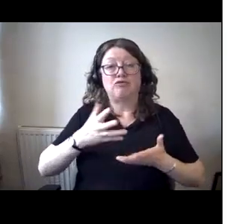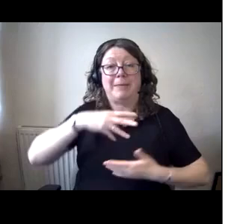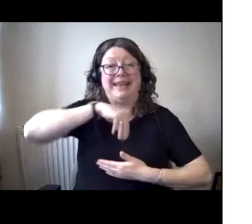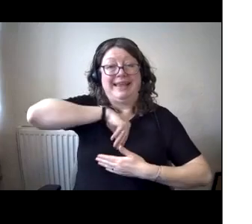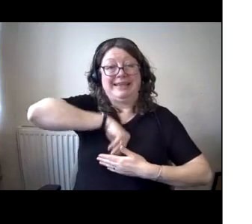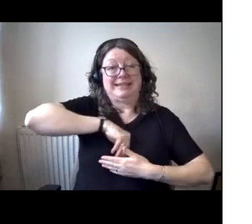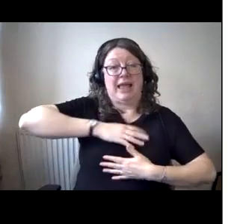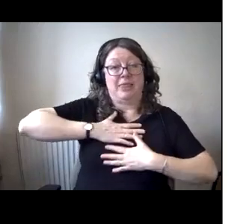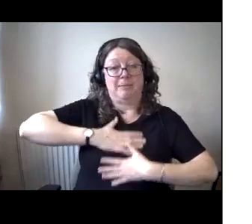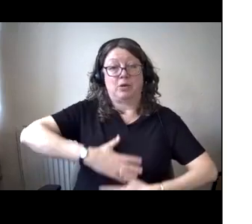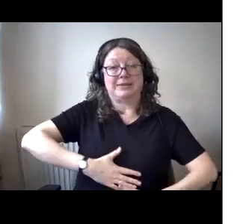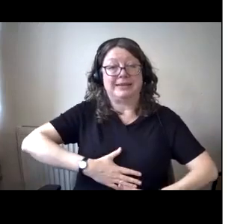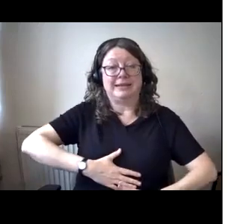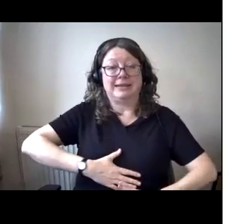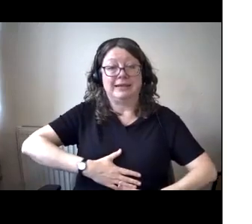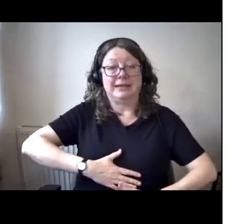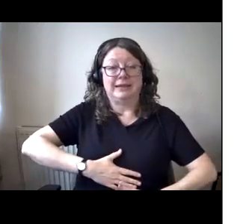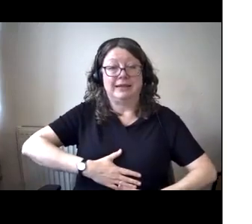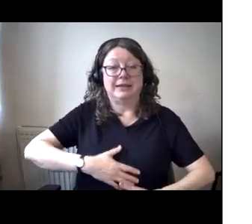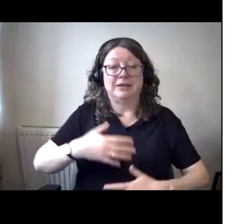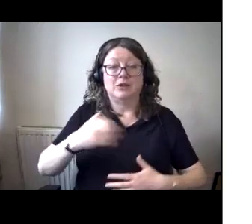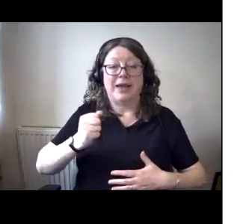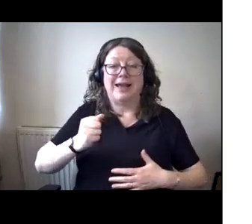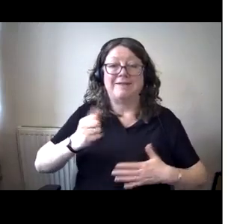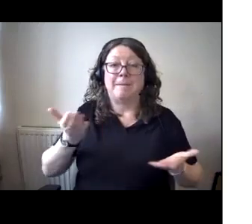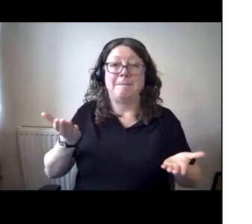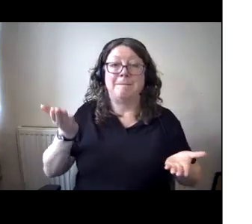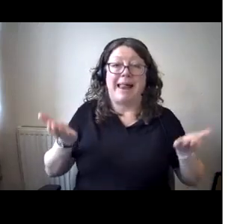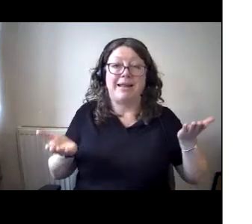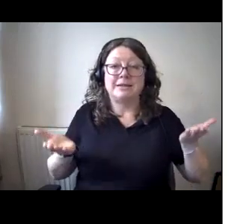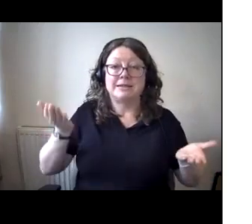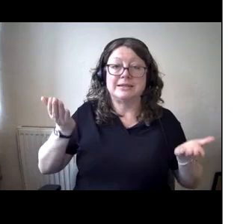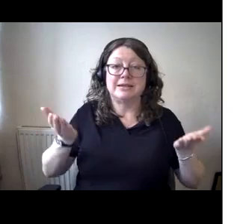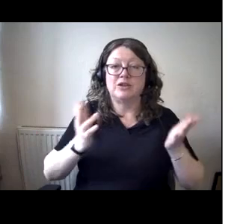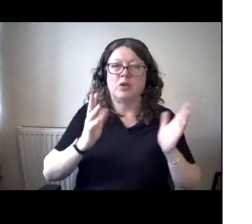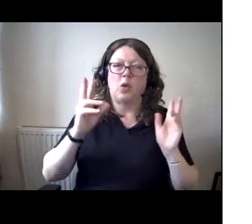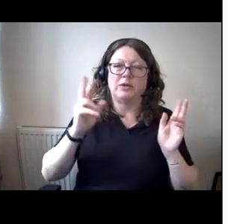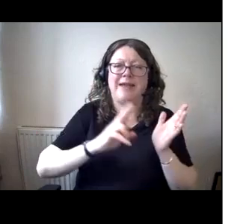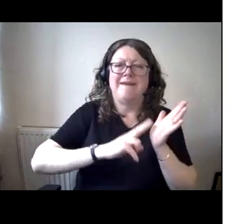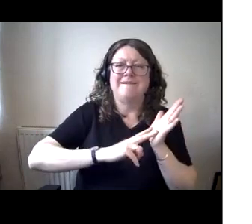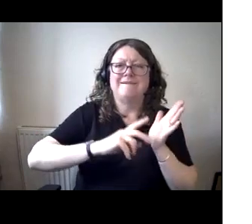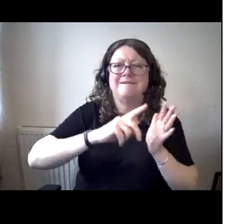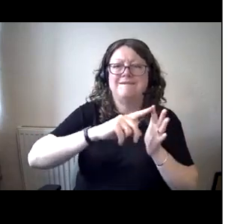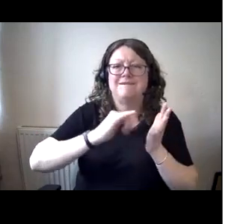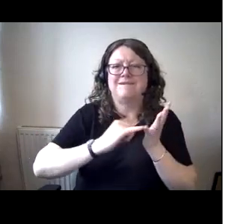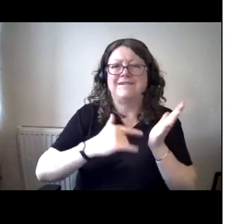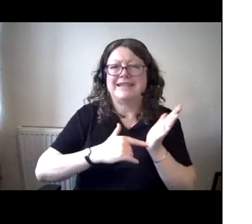got our balance system or our vestibular system. So I talk about that being almost like our body's spirit level, and